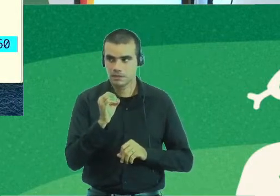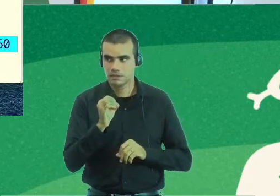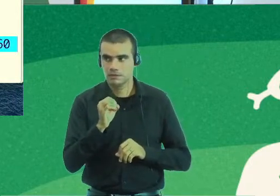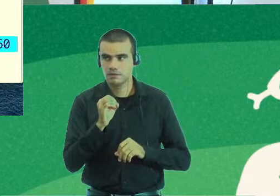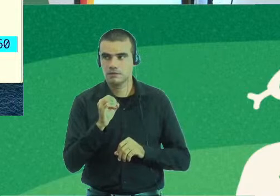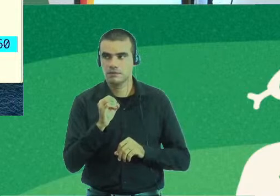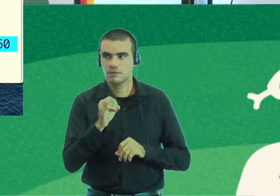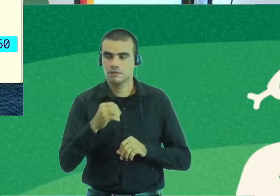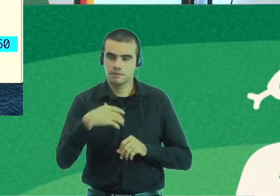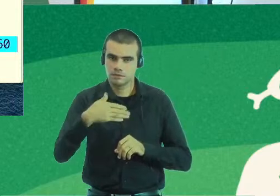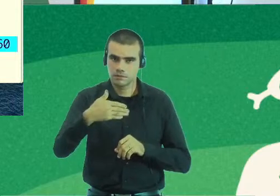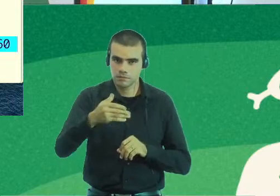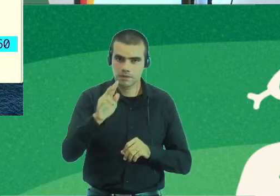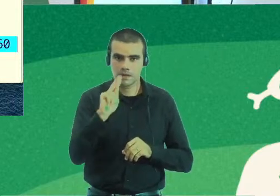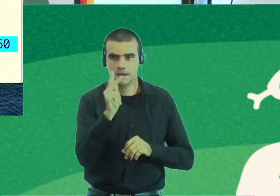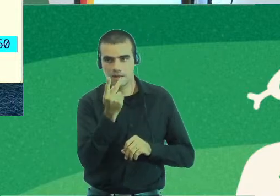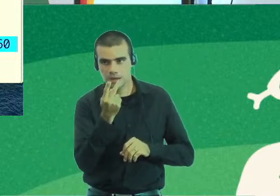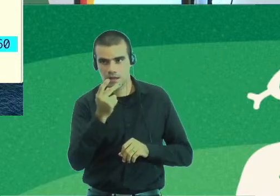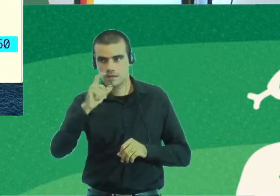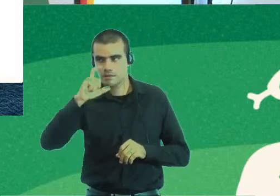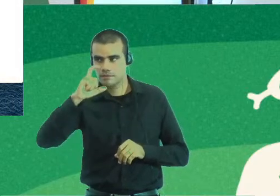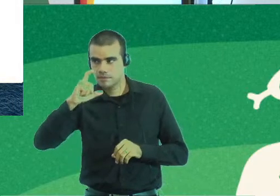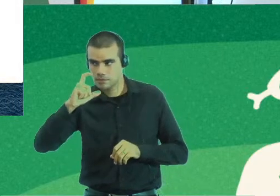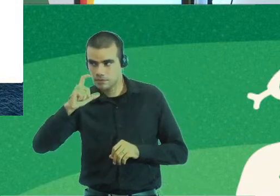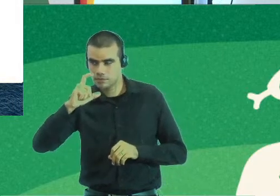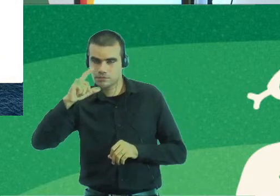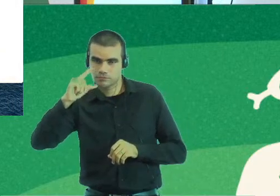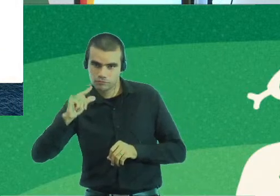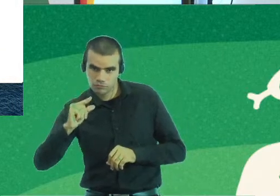H, and then I need the minutes, which